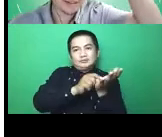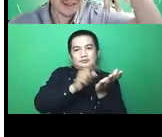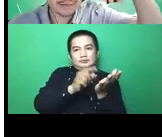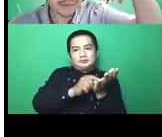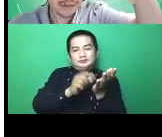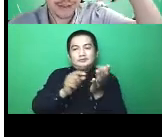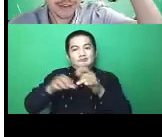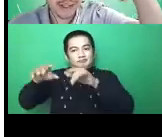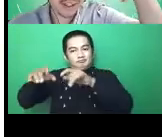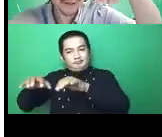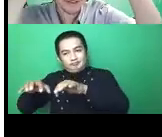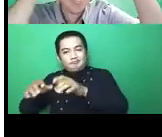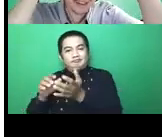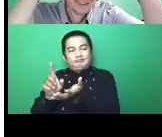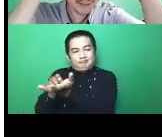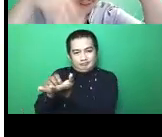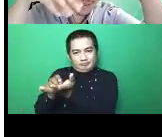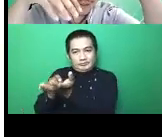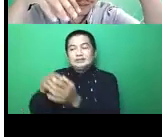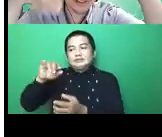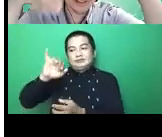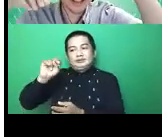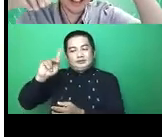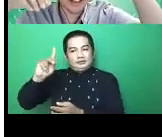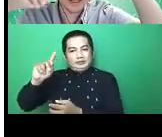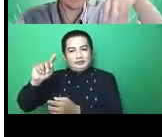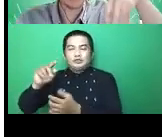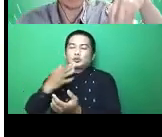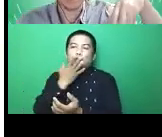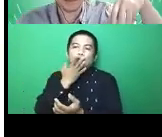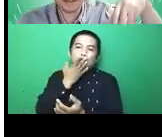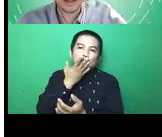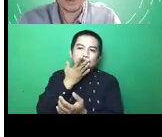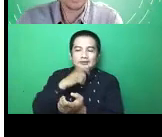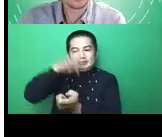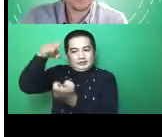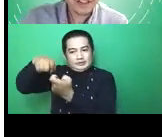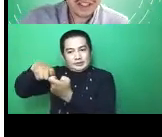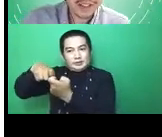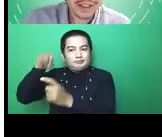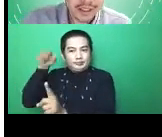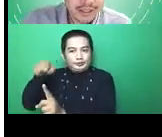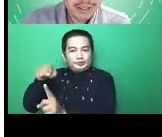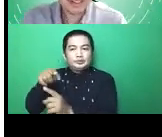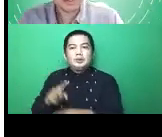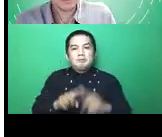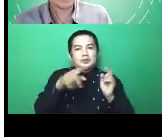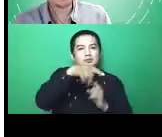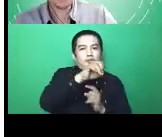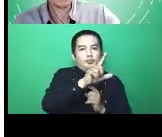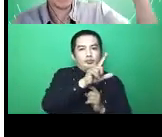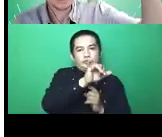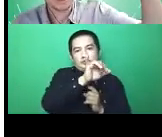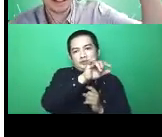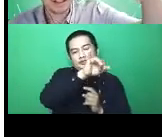printer, the print head moves around and it shoots ink, right? Colored ink at specific points. What Polyjet does is it